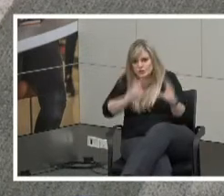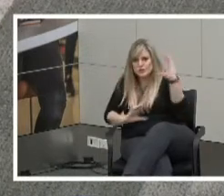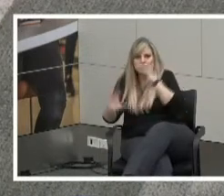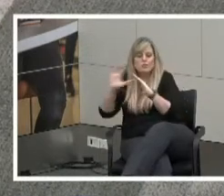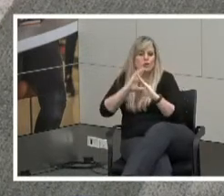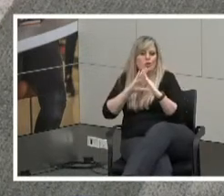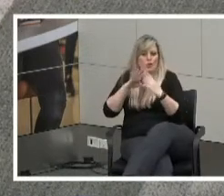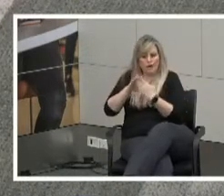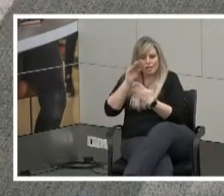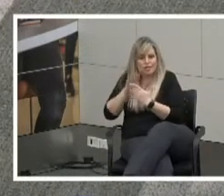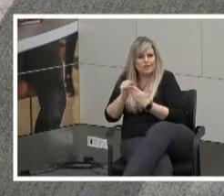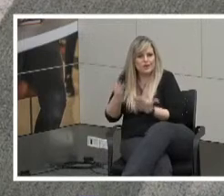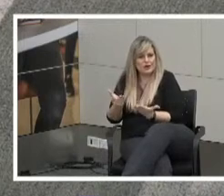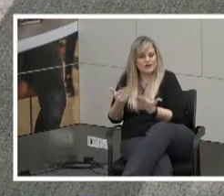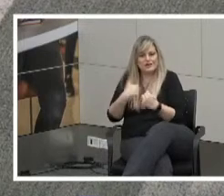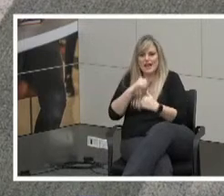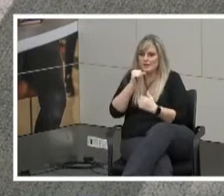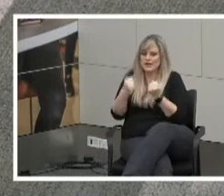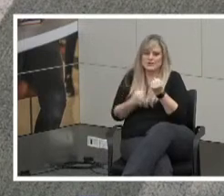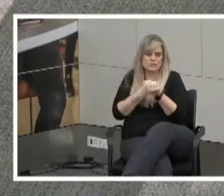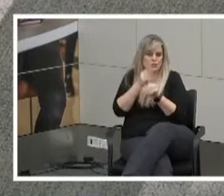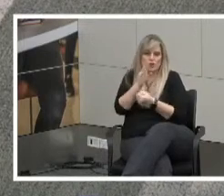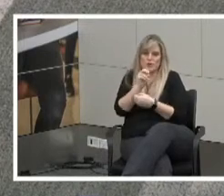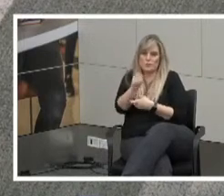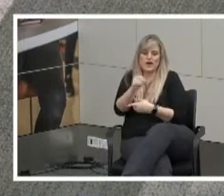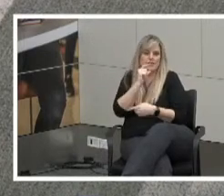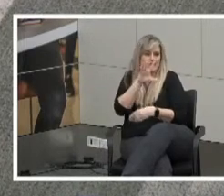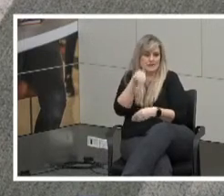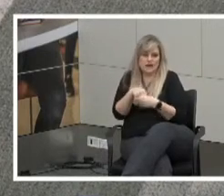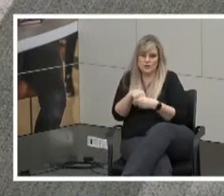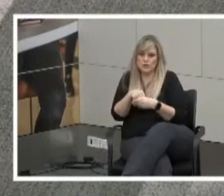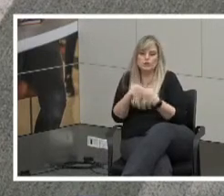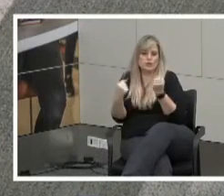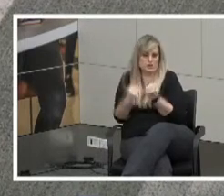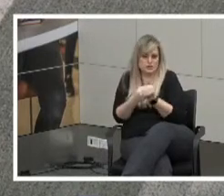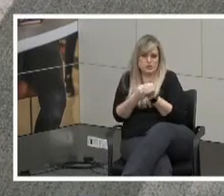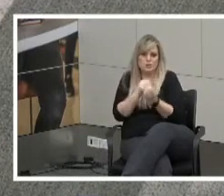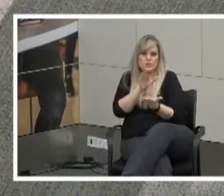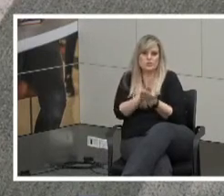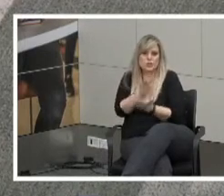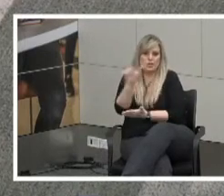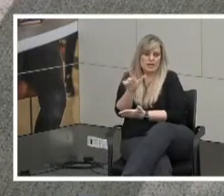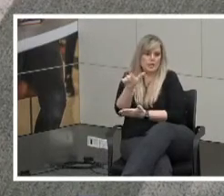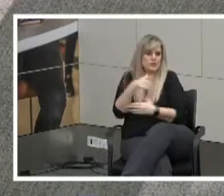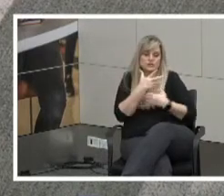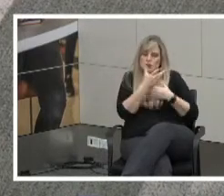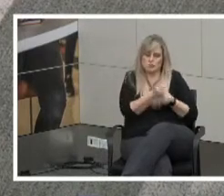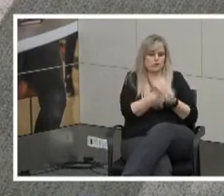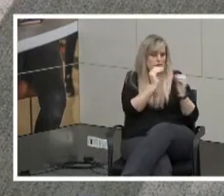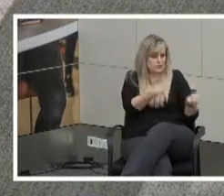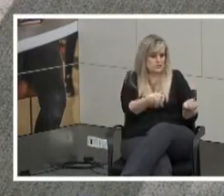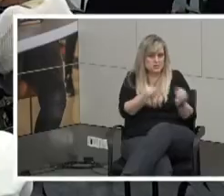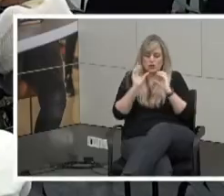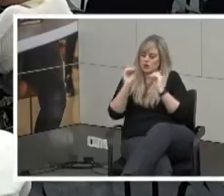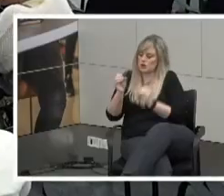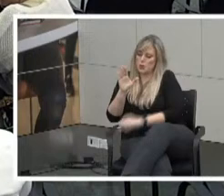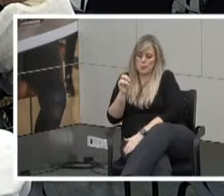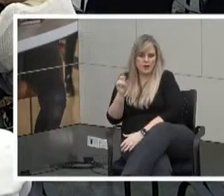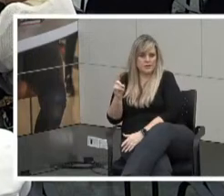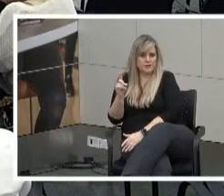learning I will not support a bond that does not support School libraries no trust no